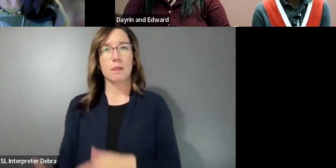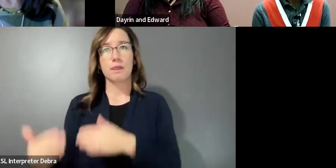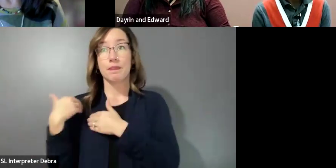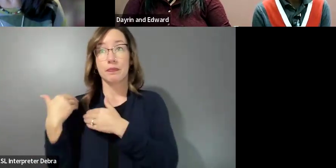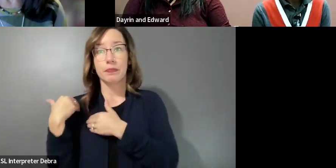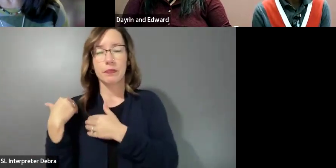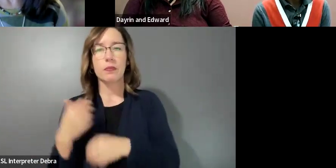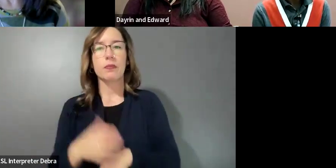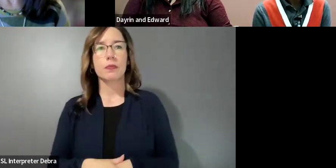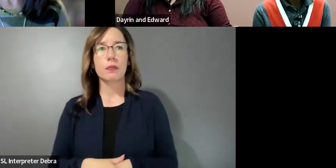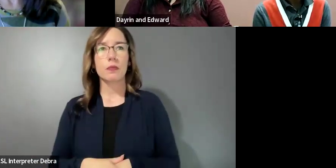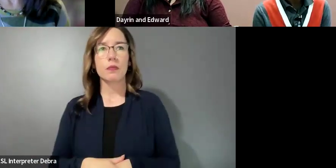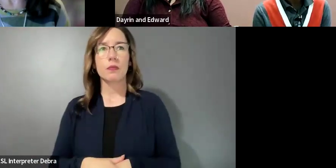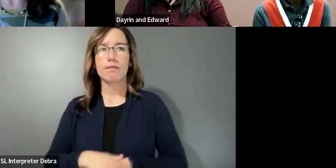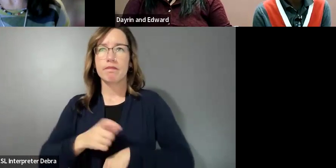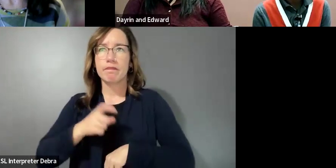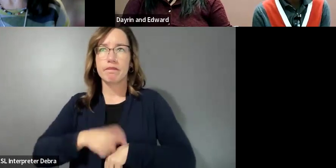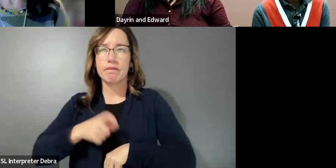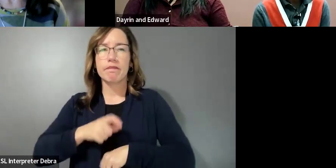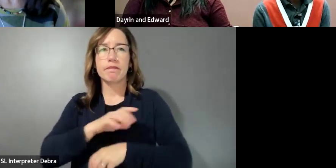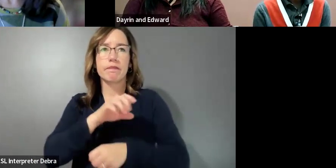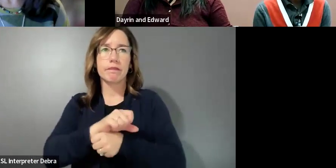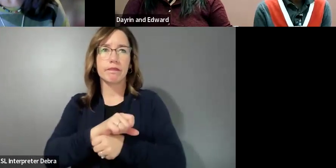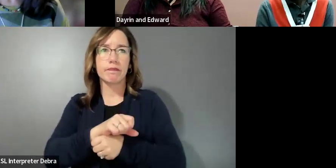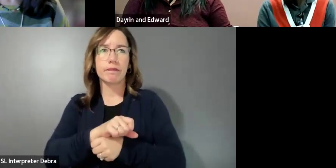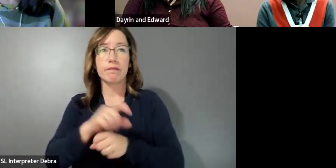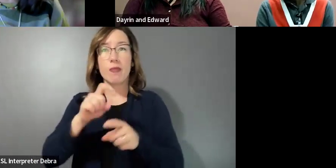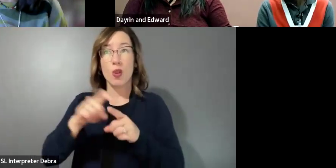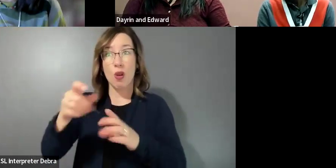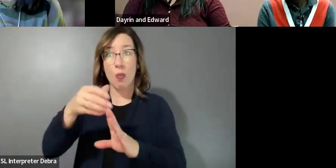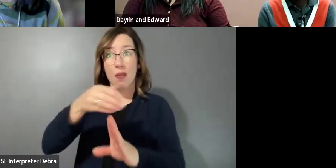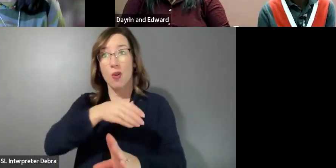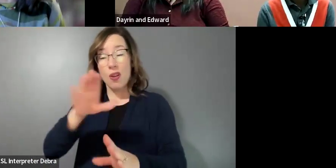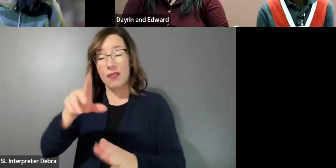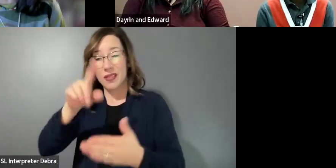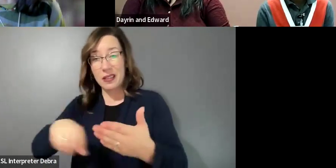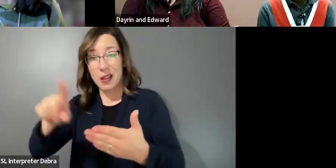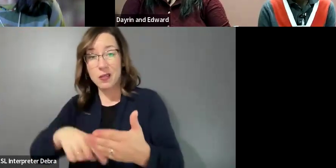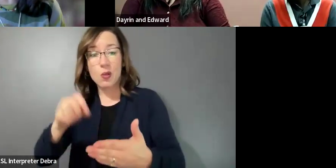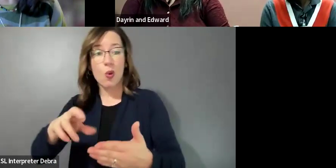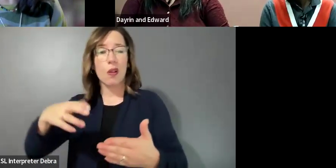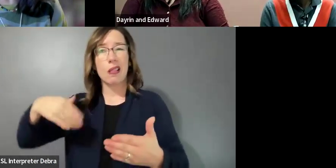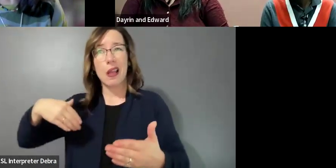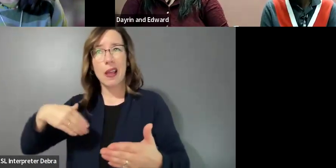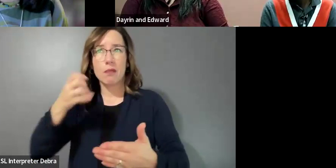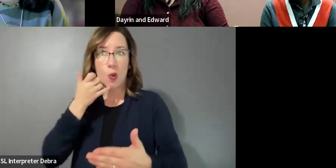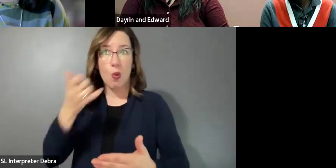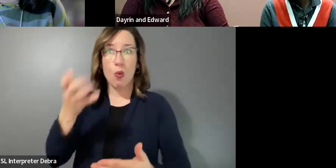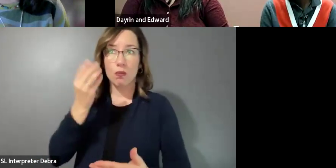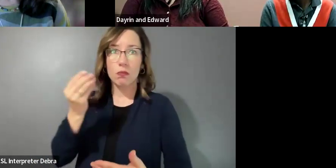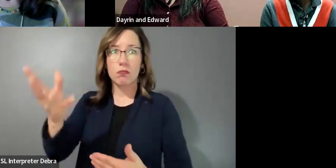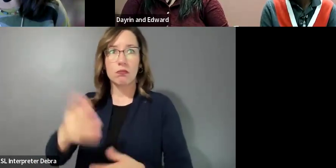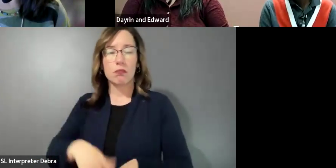Responsibilities. Be on time for appointments. Call in advance to cancel or if you will be late.